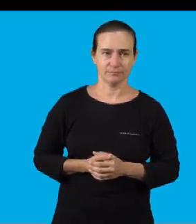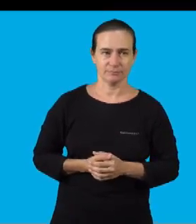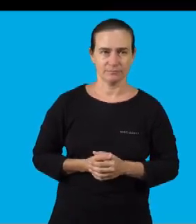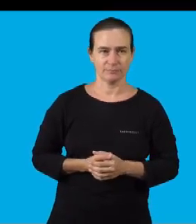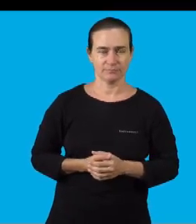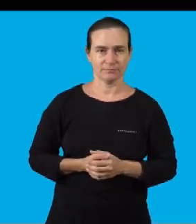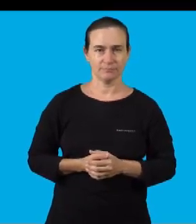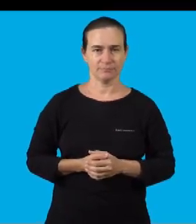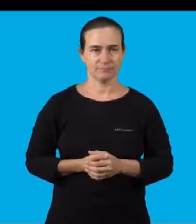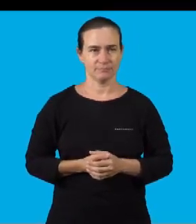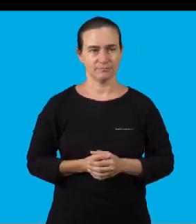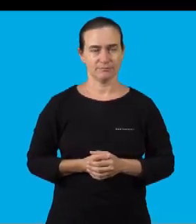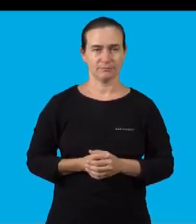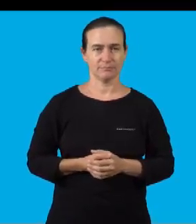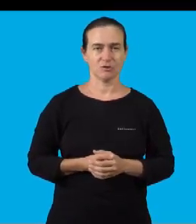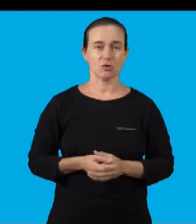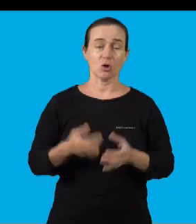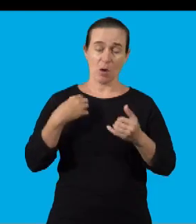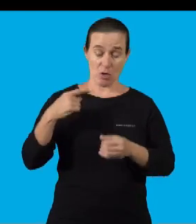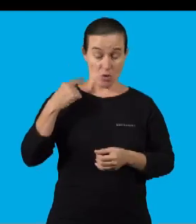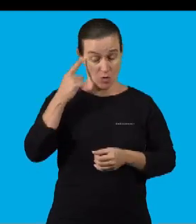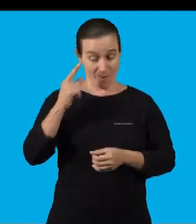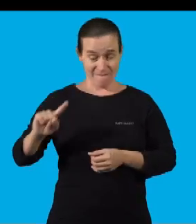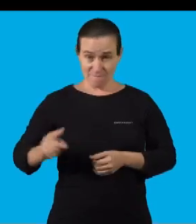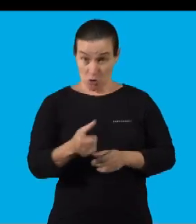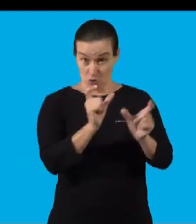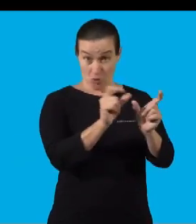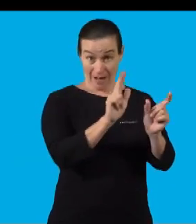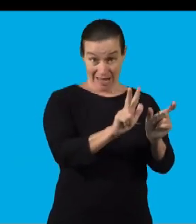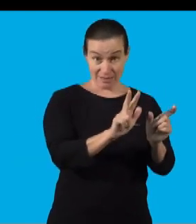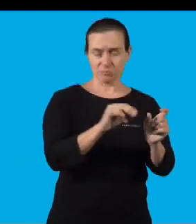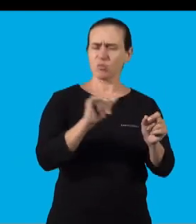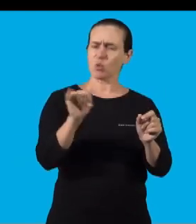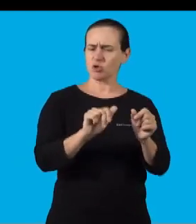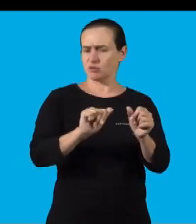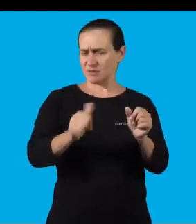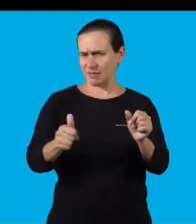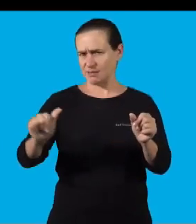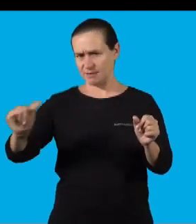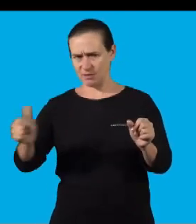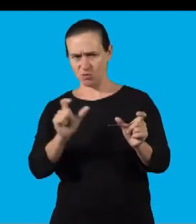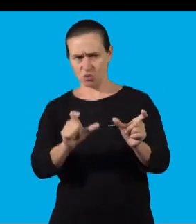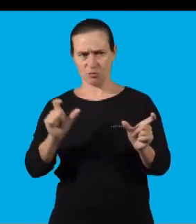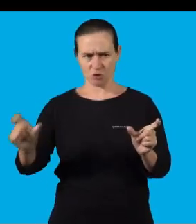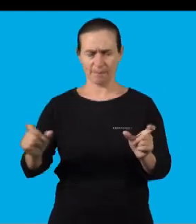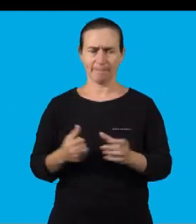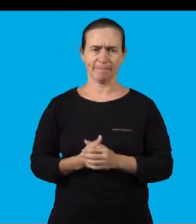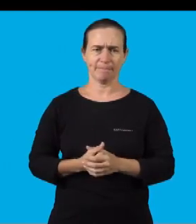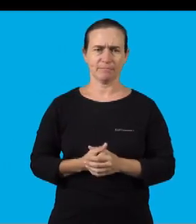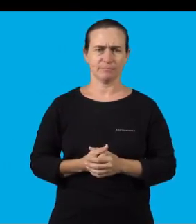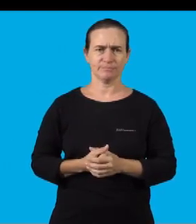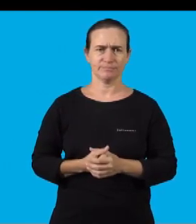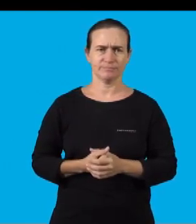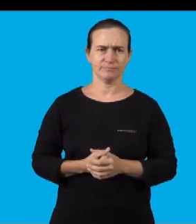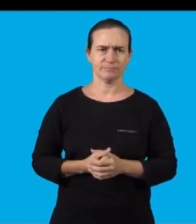8. And what we need to do is now find the next two terms. Now what we have here is the